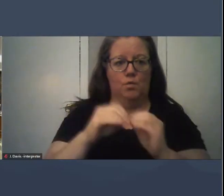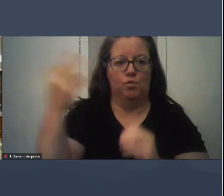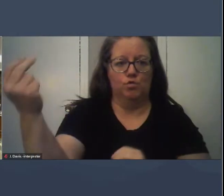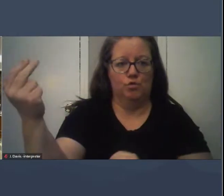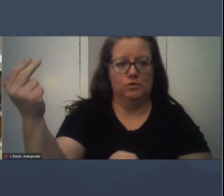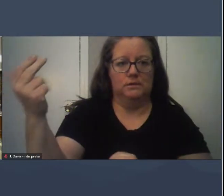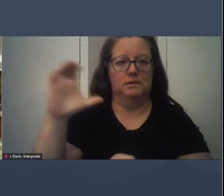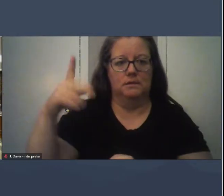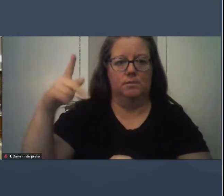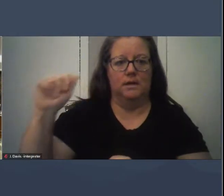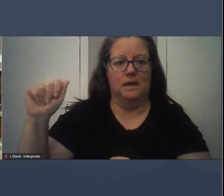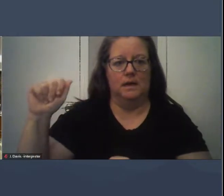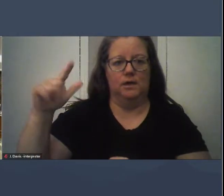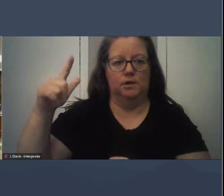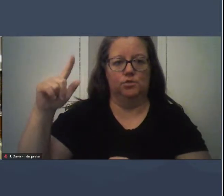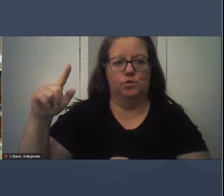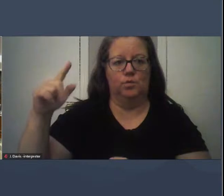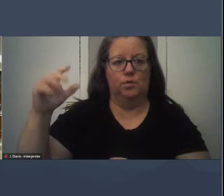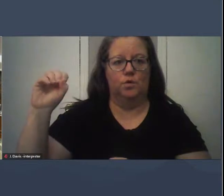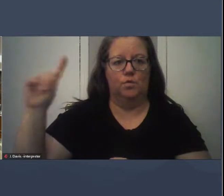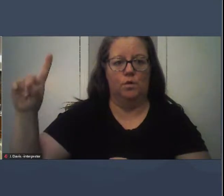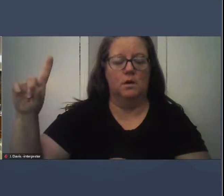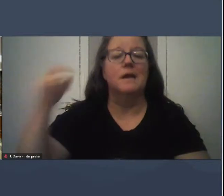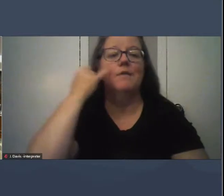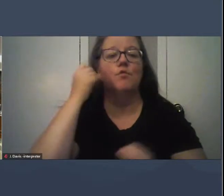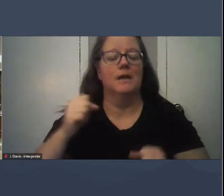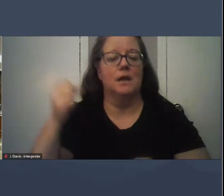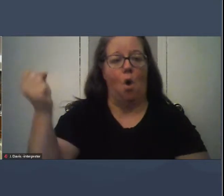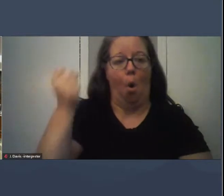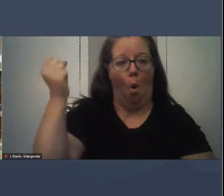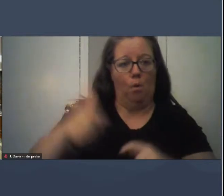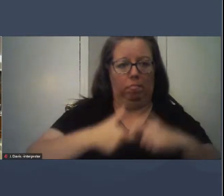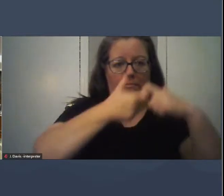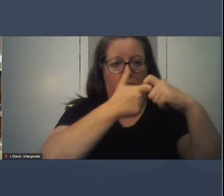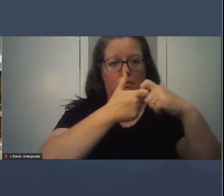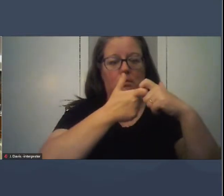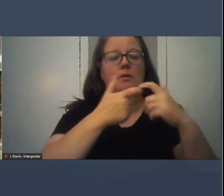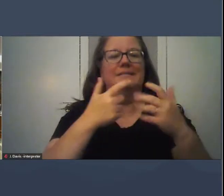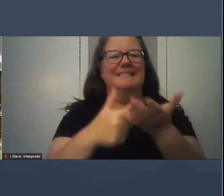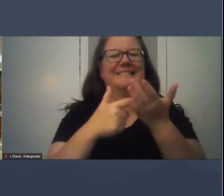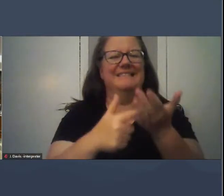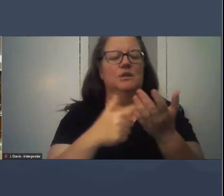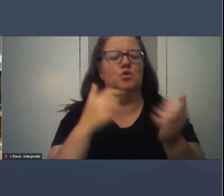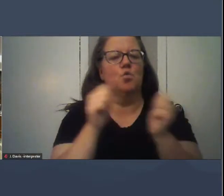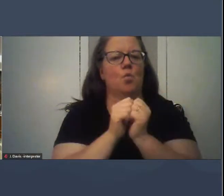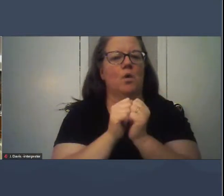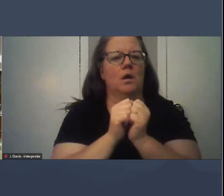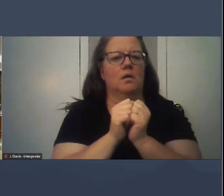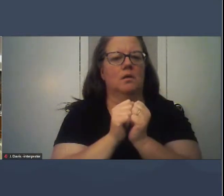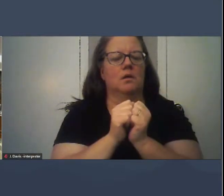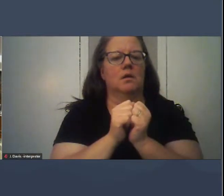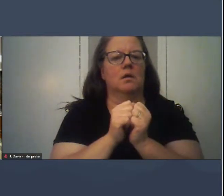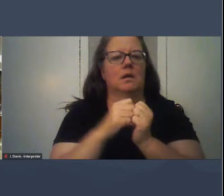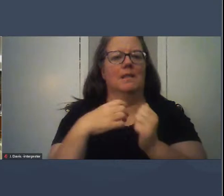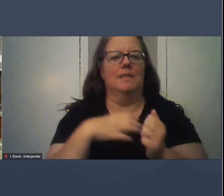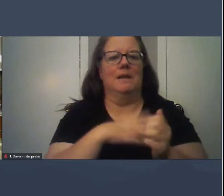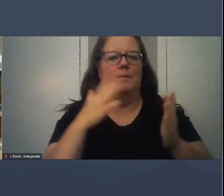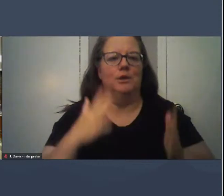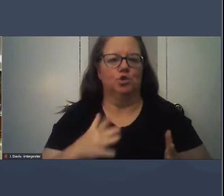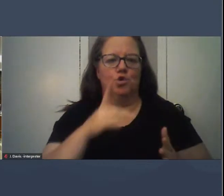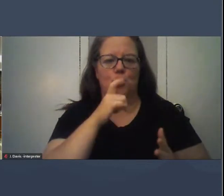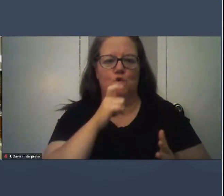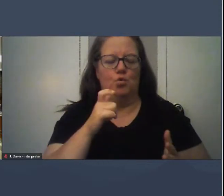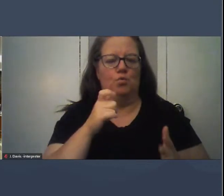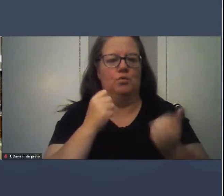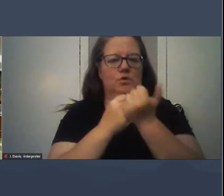ZTA 2101. Yes, Mr. Chair, if we could hold that item. I had a discussion with the county commissioner who sponsored that